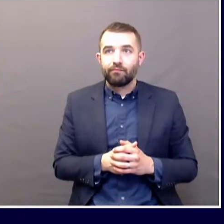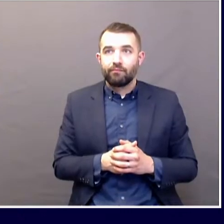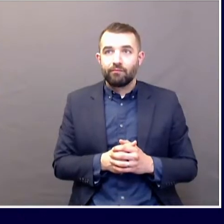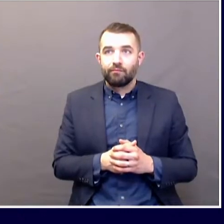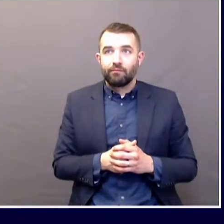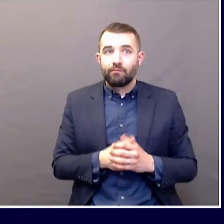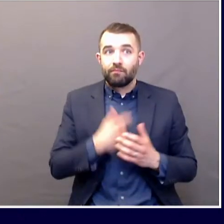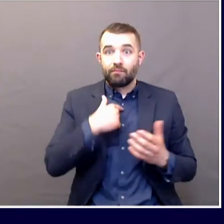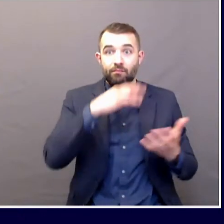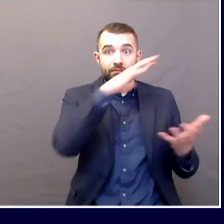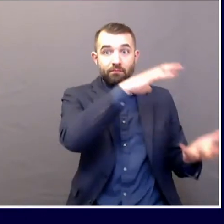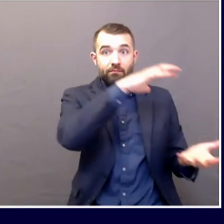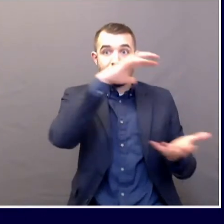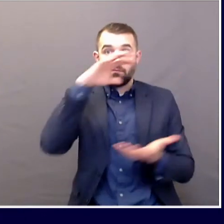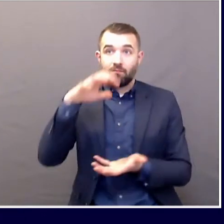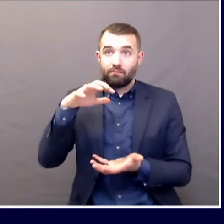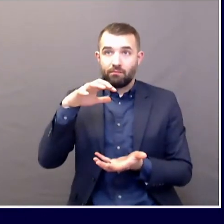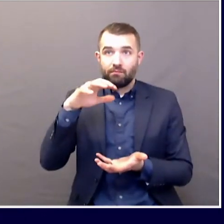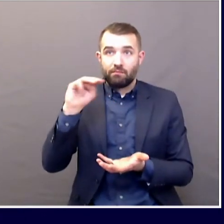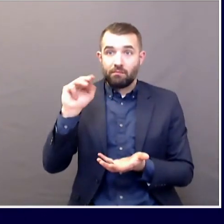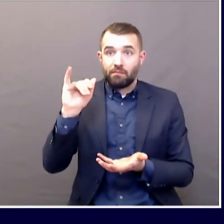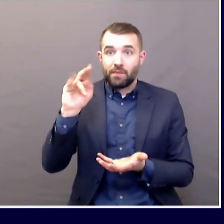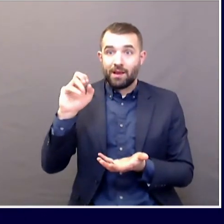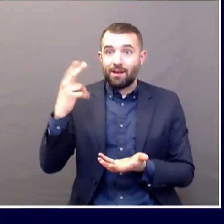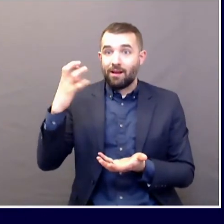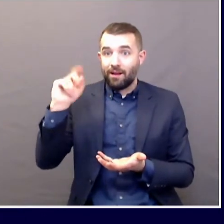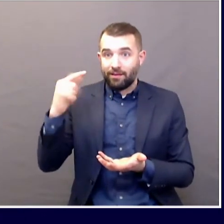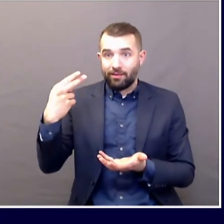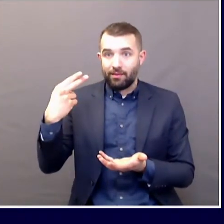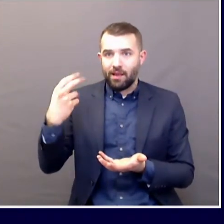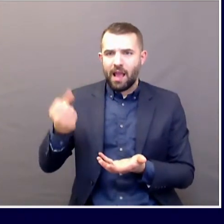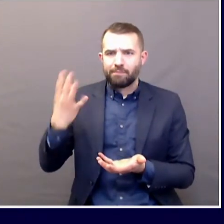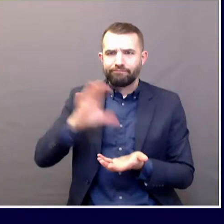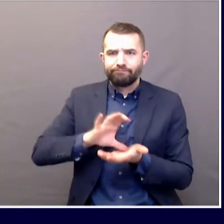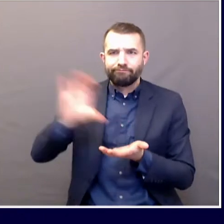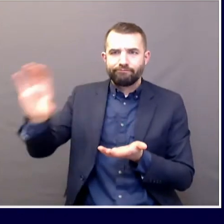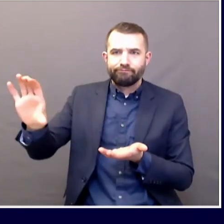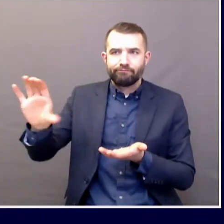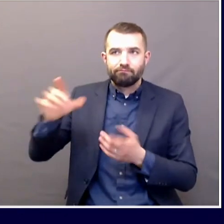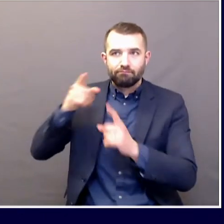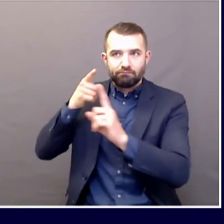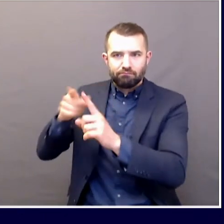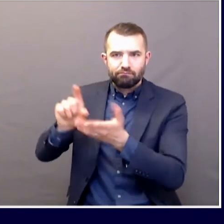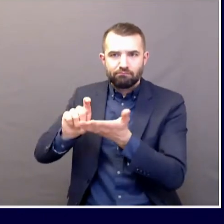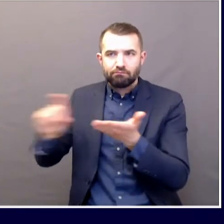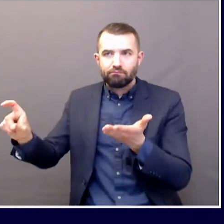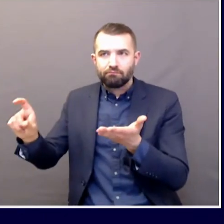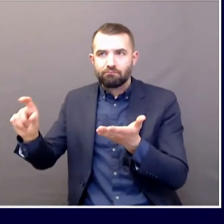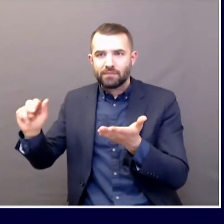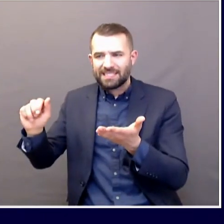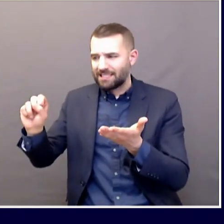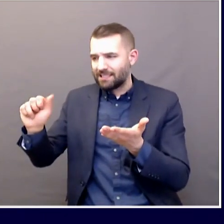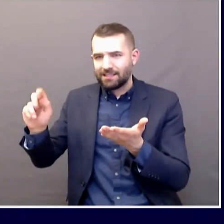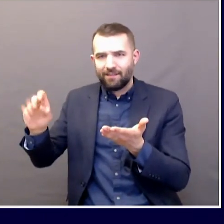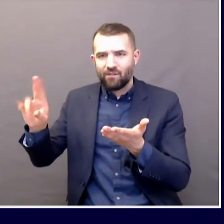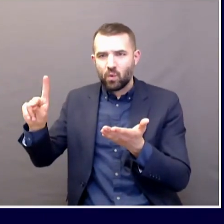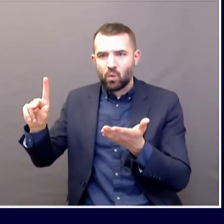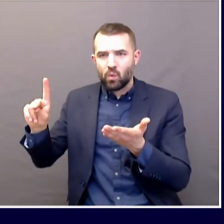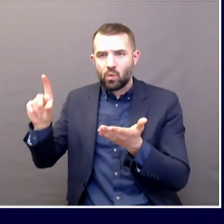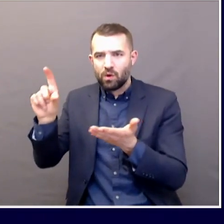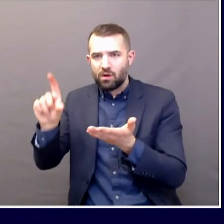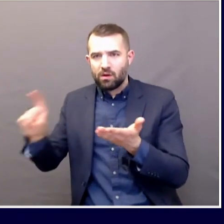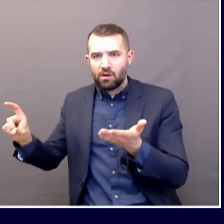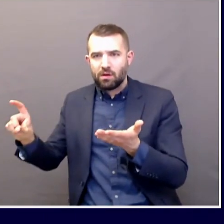Sanford clinic, mass vaccination clinic. They're suggesting they have the capacity at Scarborough Downs, but don't have the